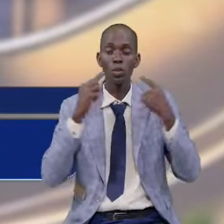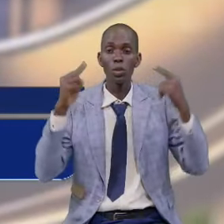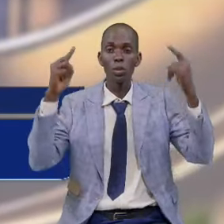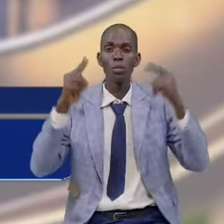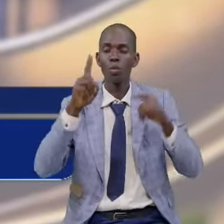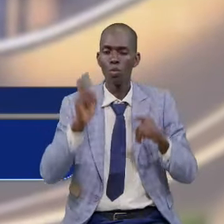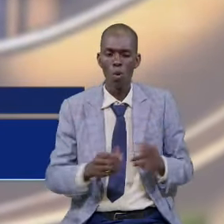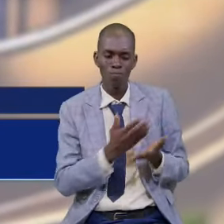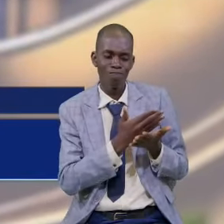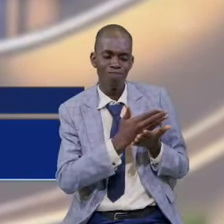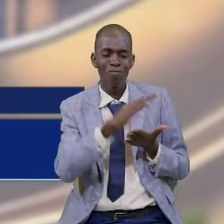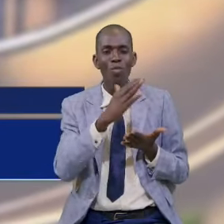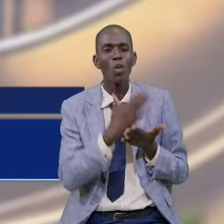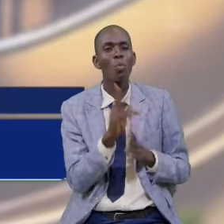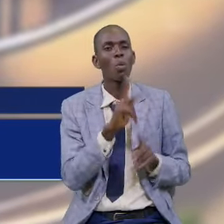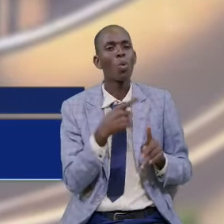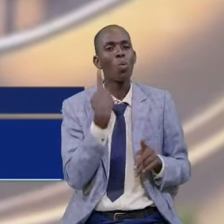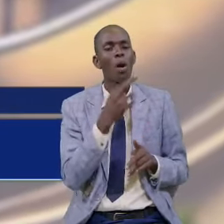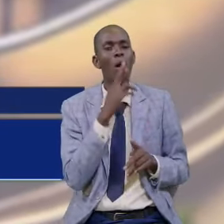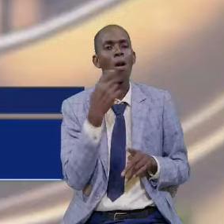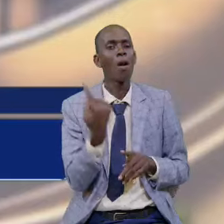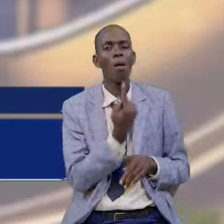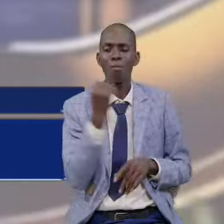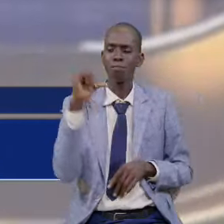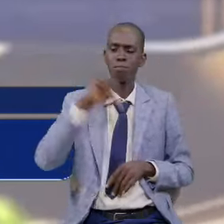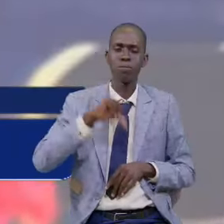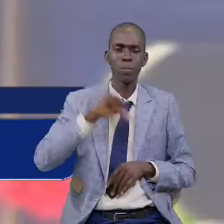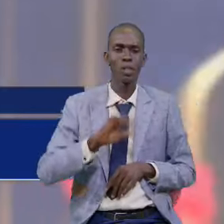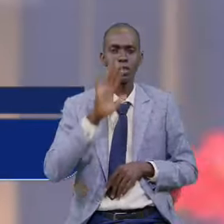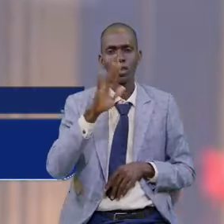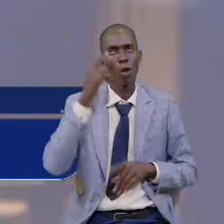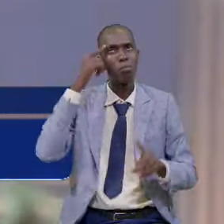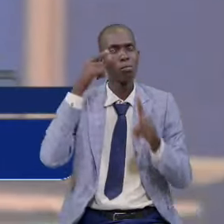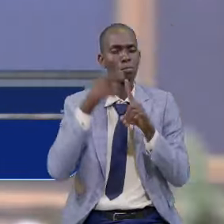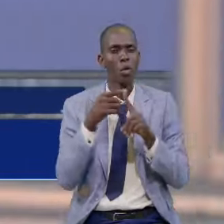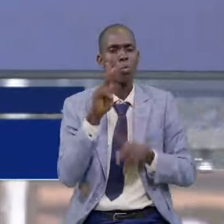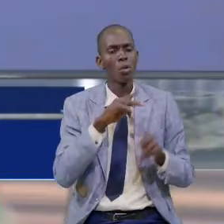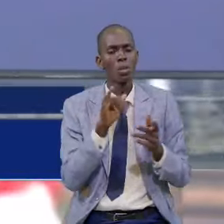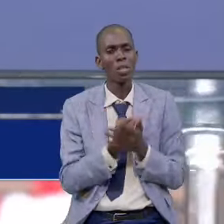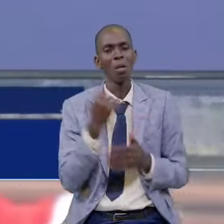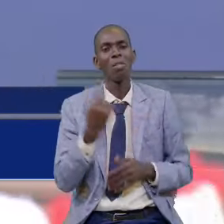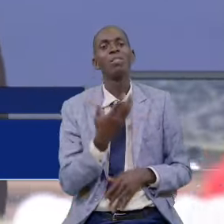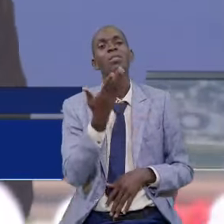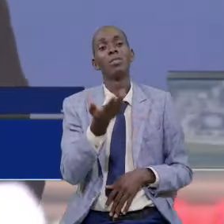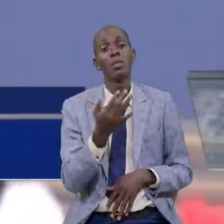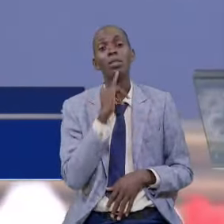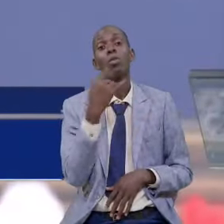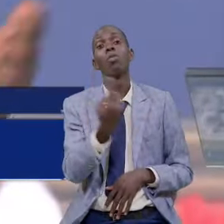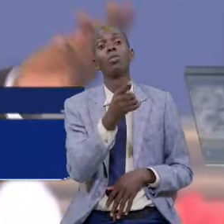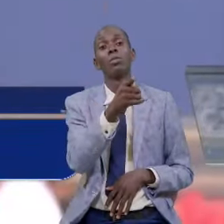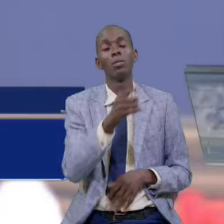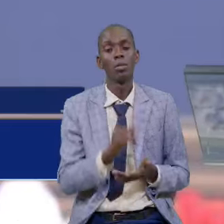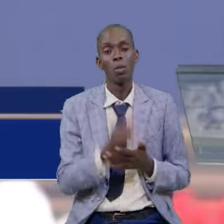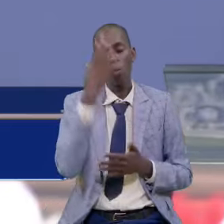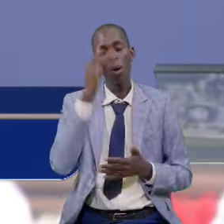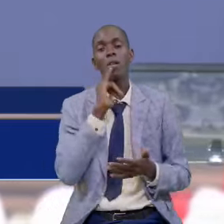who are always puncturing holes in your balloon, who are always saying, why that? Why are you here? What are you doing? What do you think